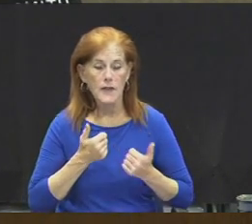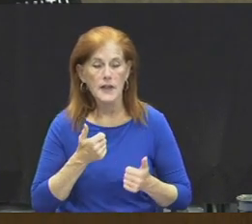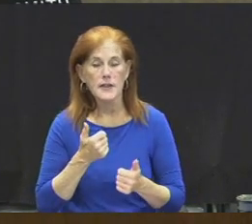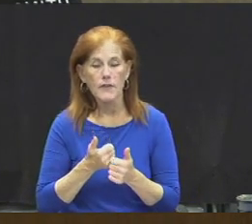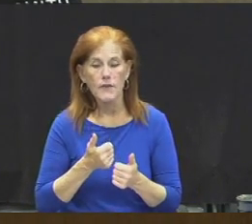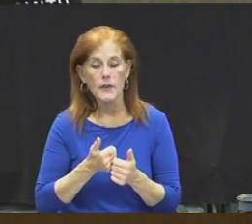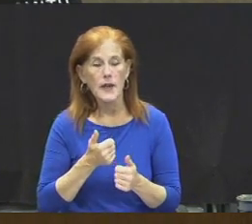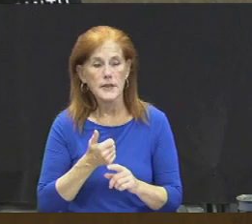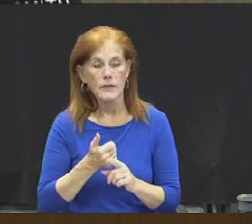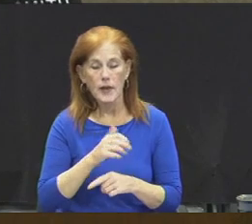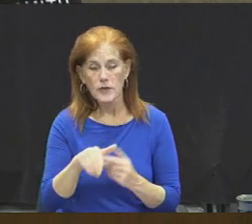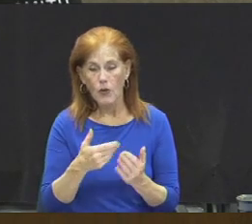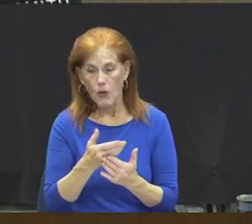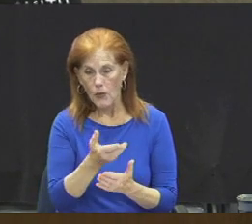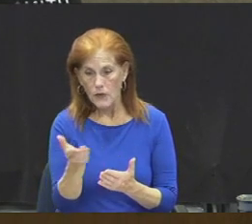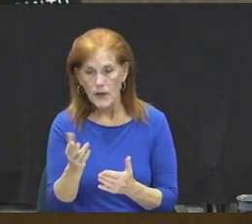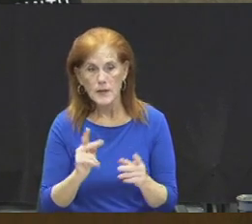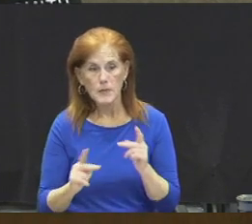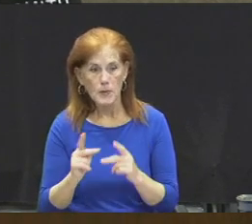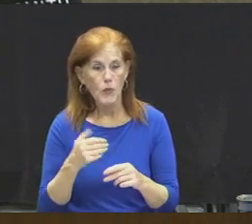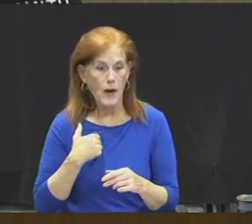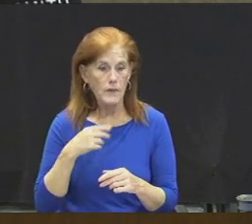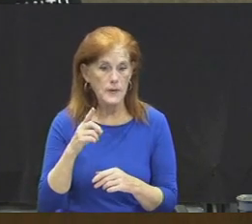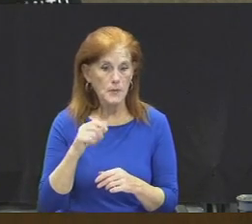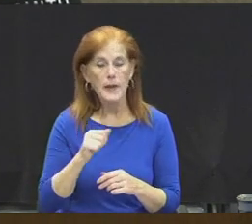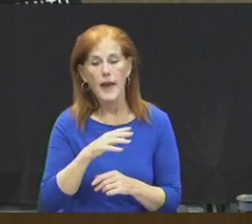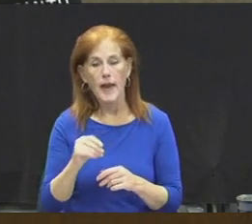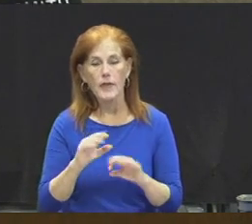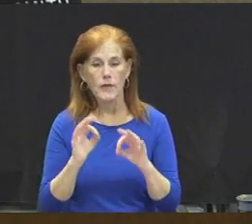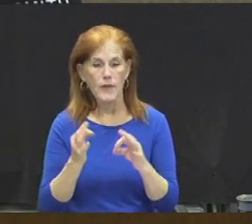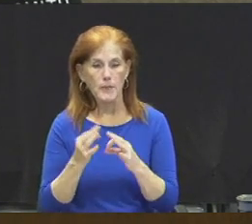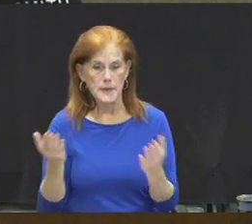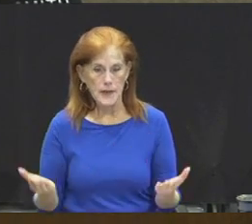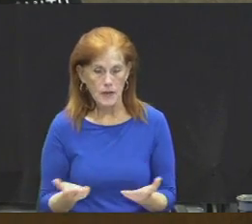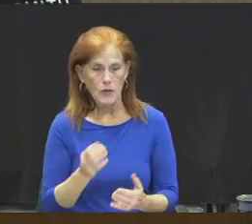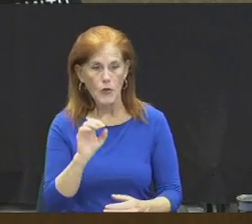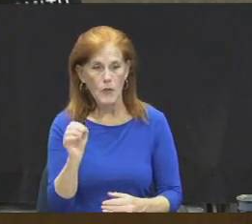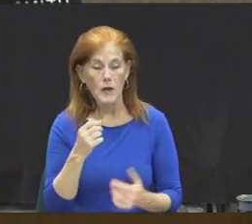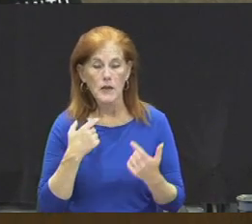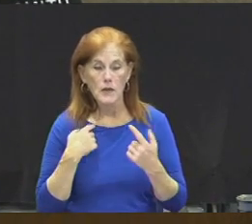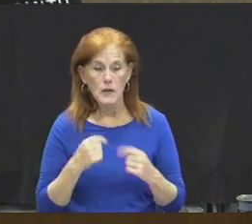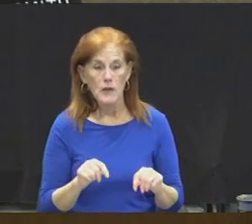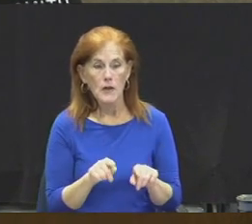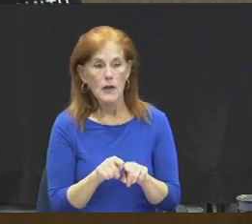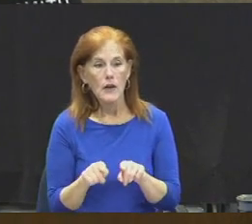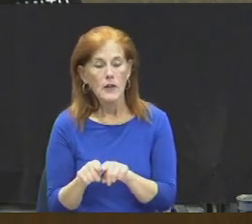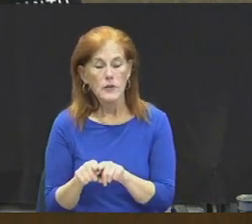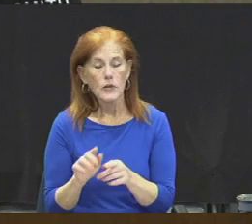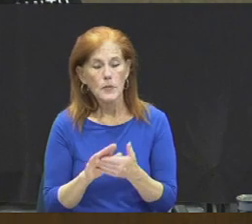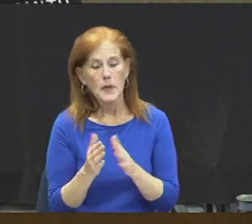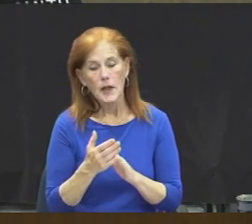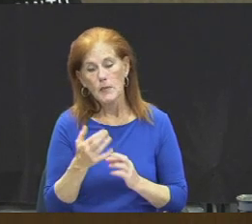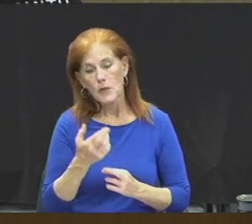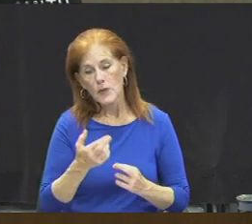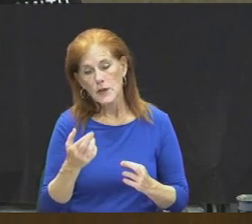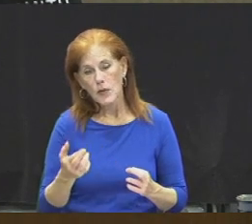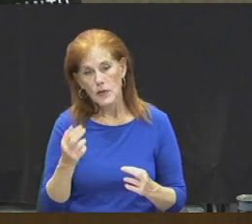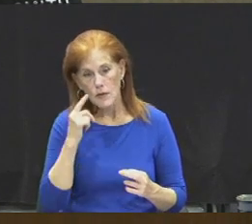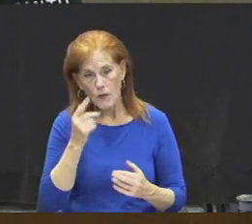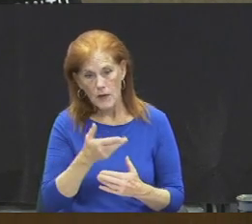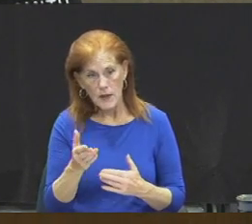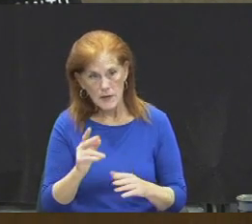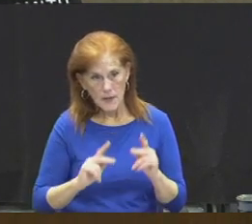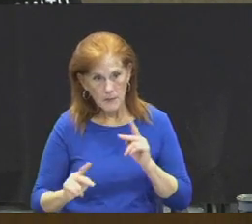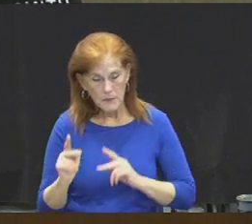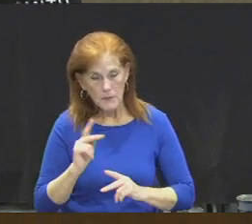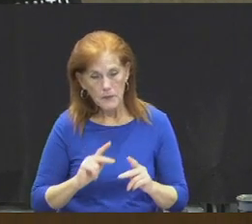individuals with disabilities and their respective families in the city. We try to serve as a resource for Omaha citizens with disabilities and their